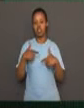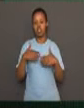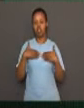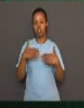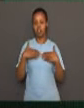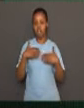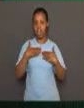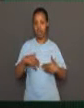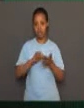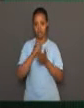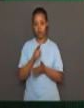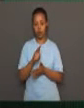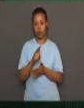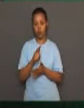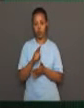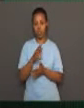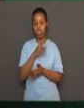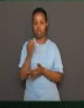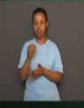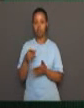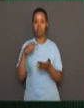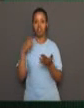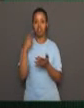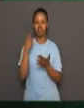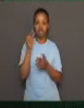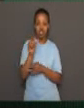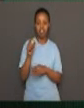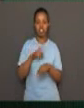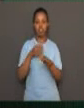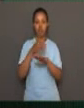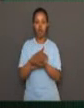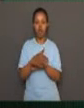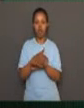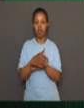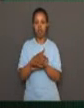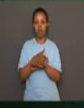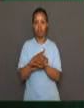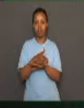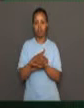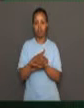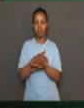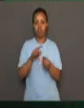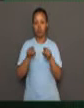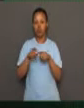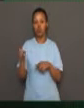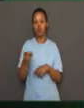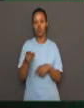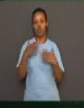the eustachian tube, middle ear, tonsils, parathyroid, and